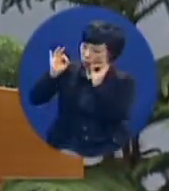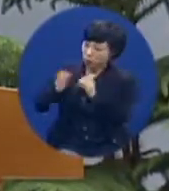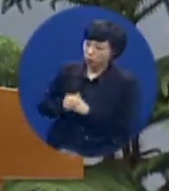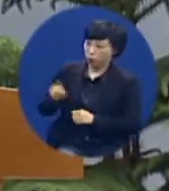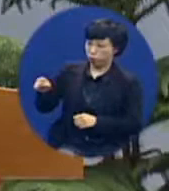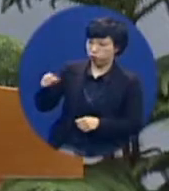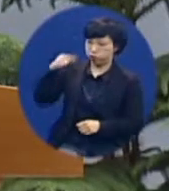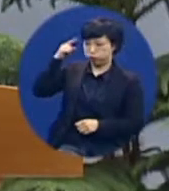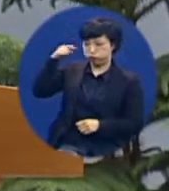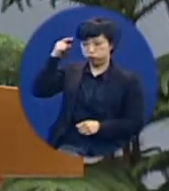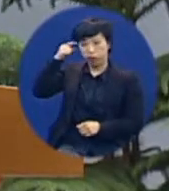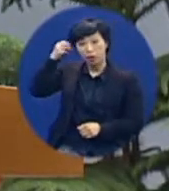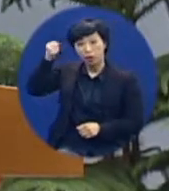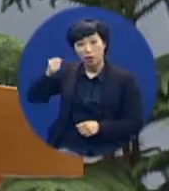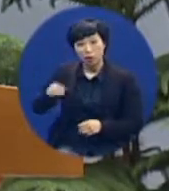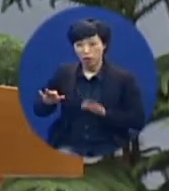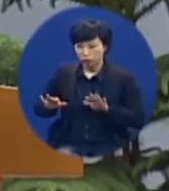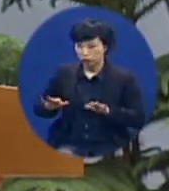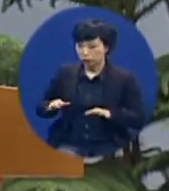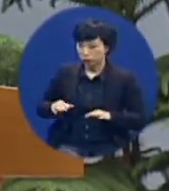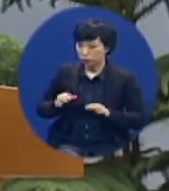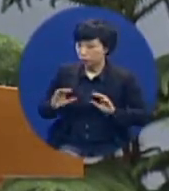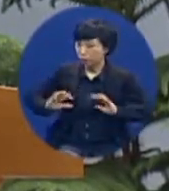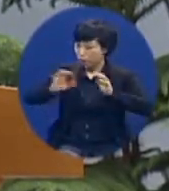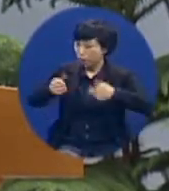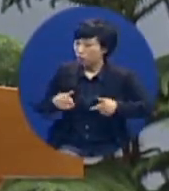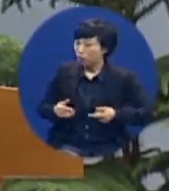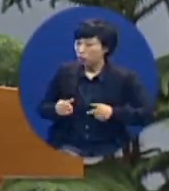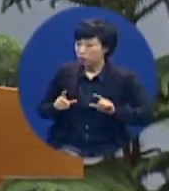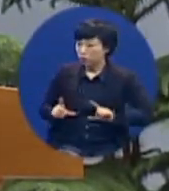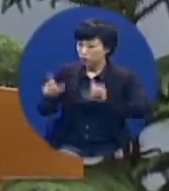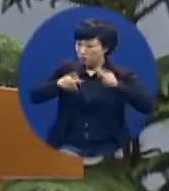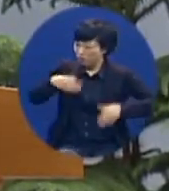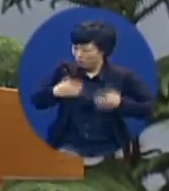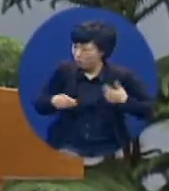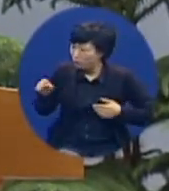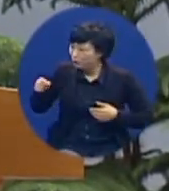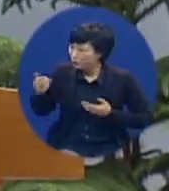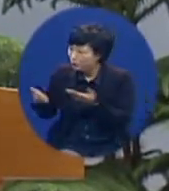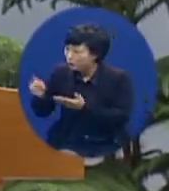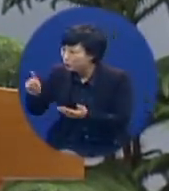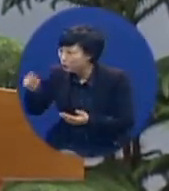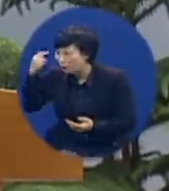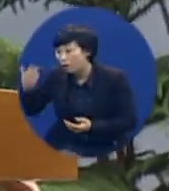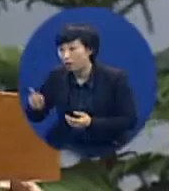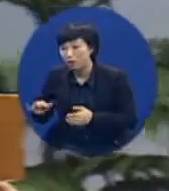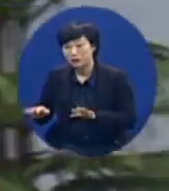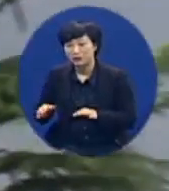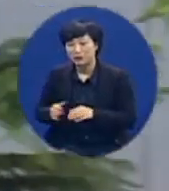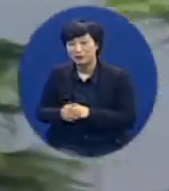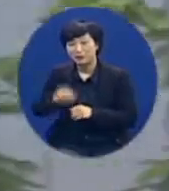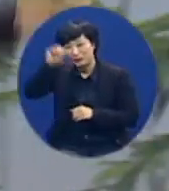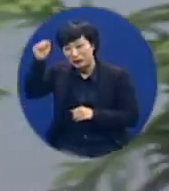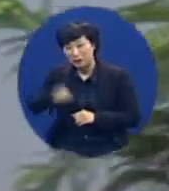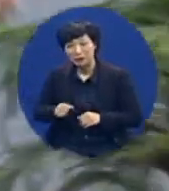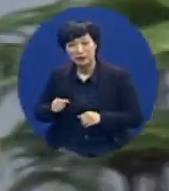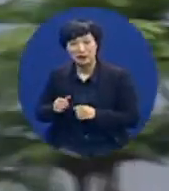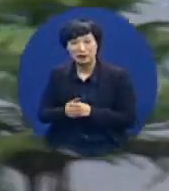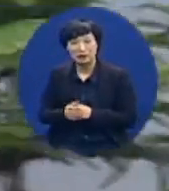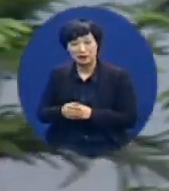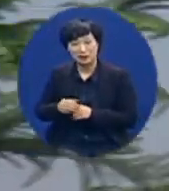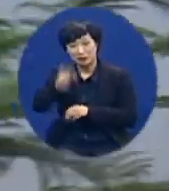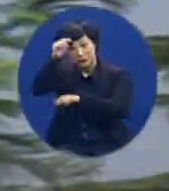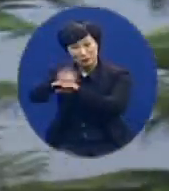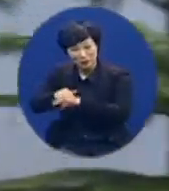crazy. They say, we don't know what they are doing in this busy world. They go to the early